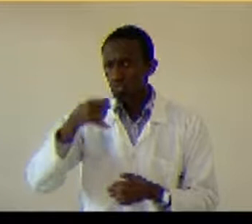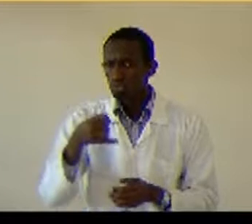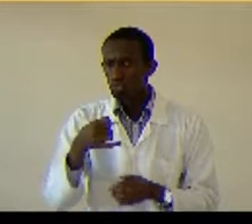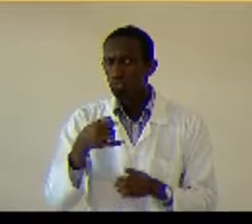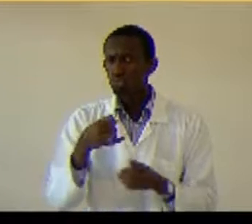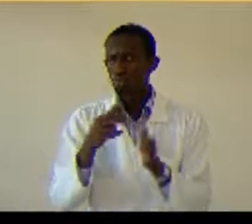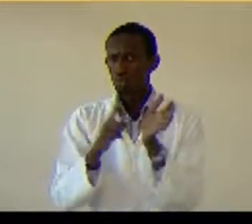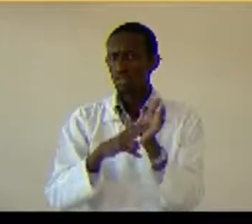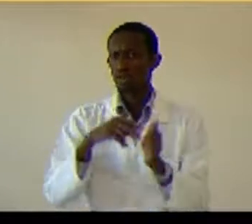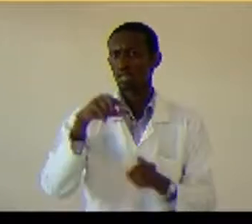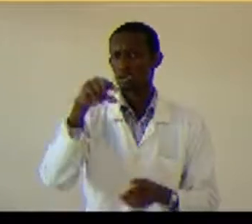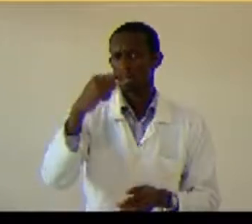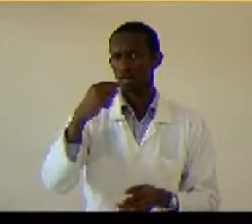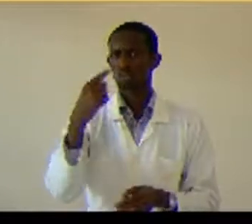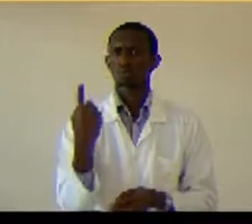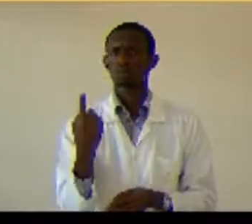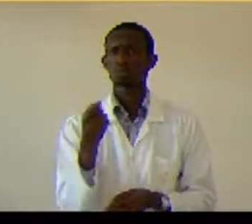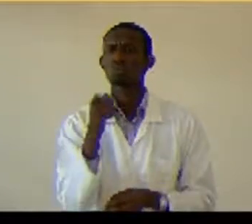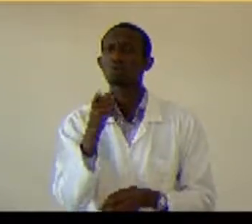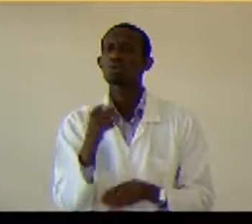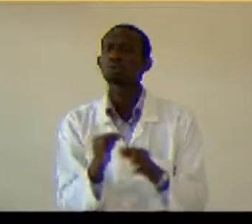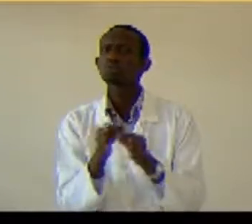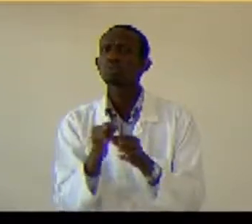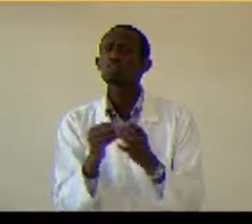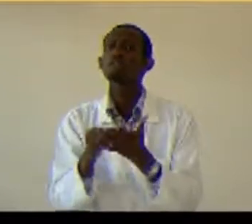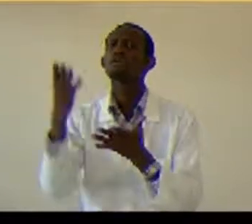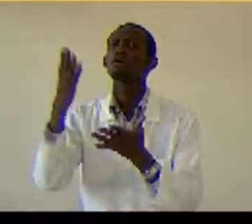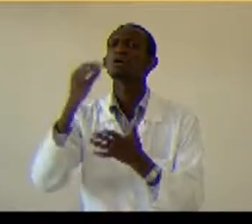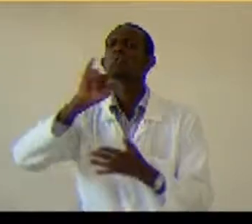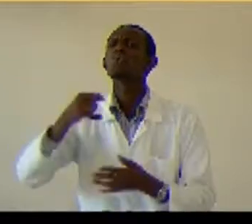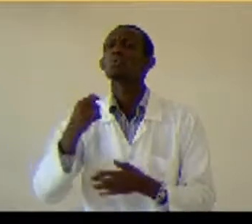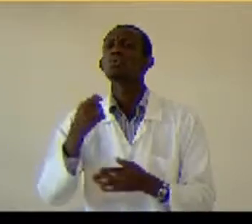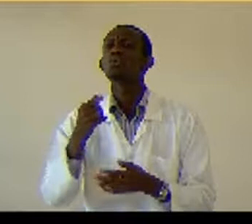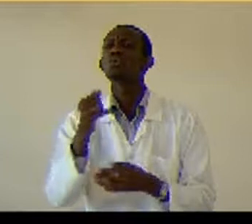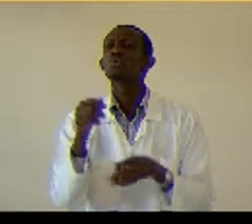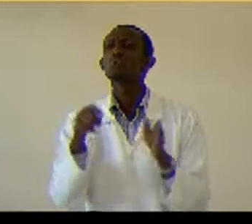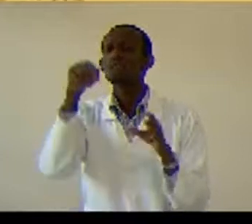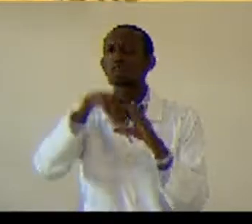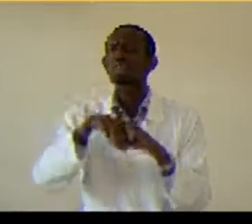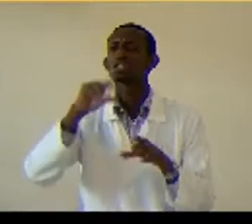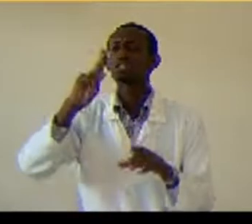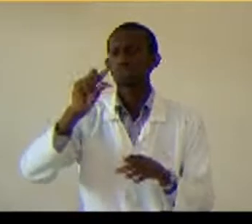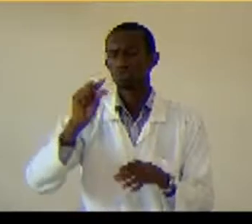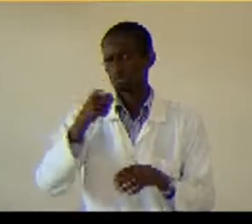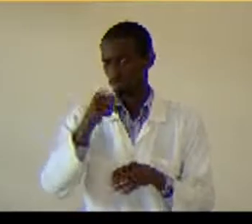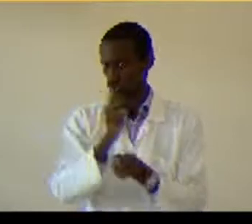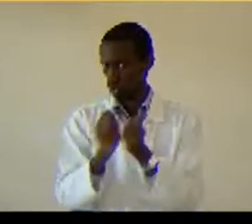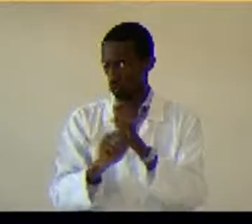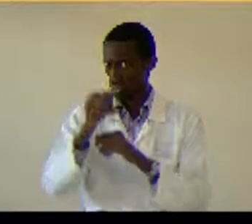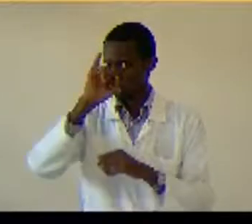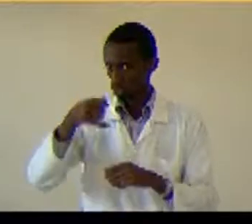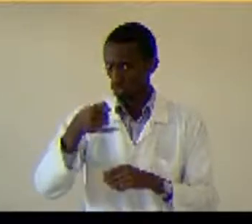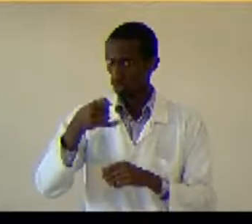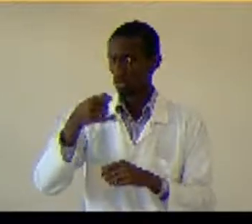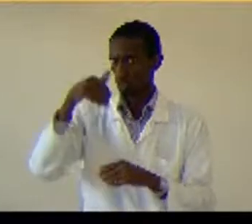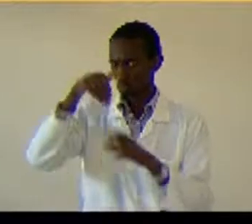kilogram. To me, it is fantastic. Very nice. I would be smiling if I were you. And then the last part is